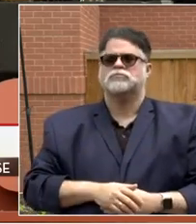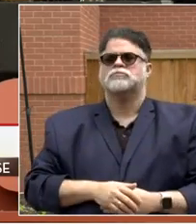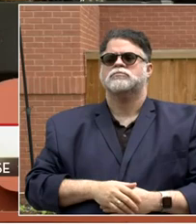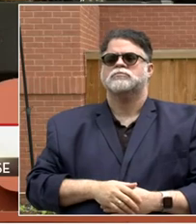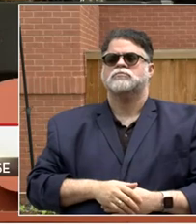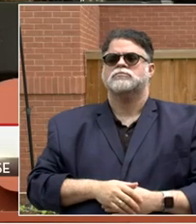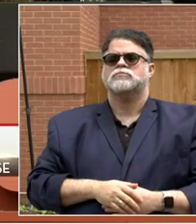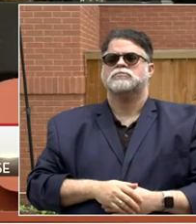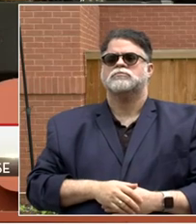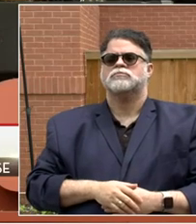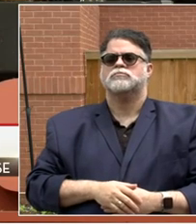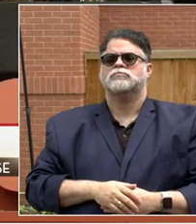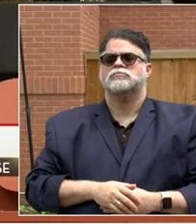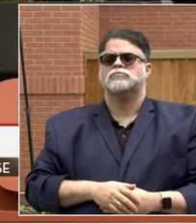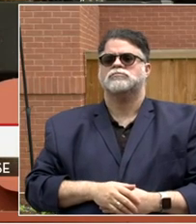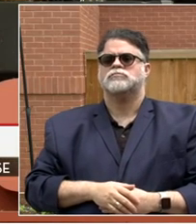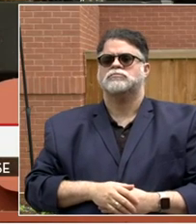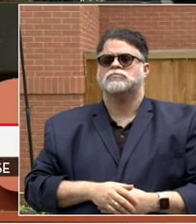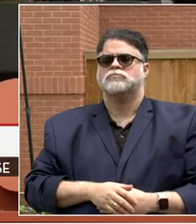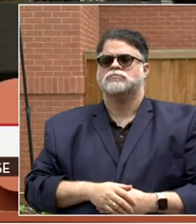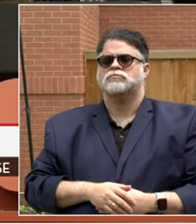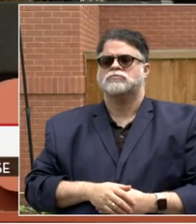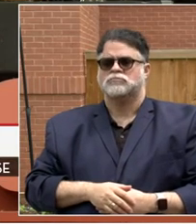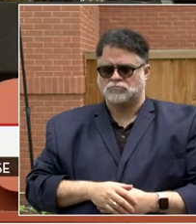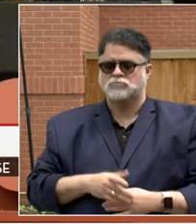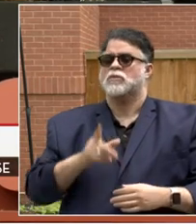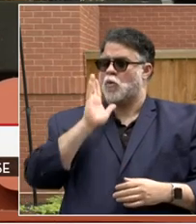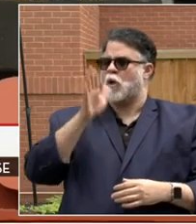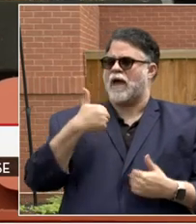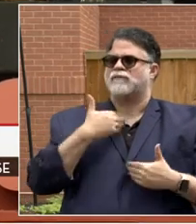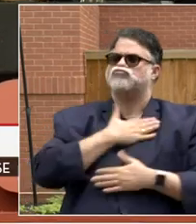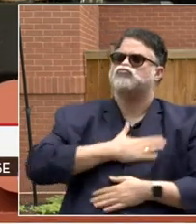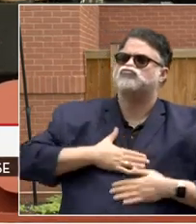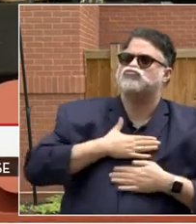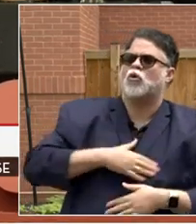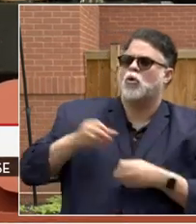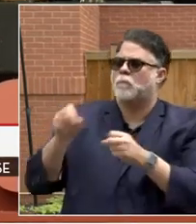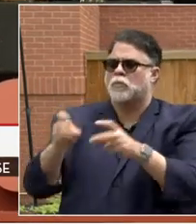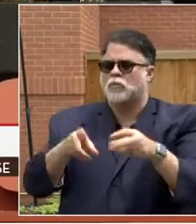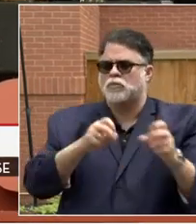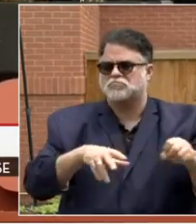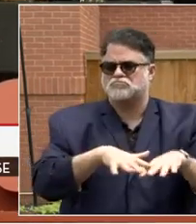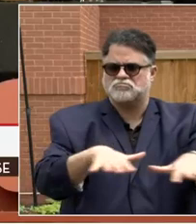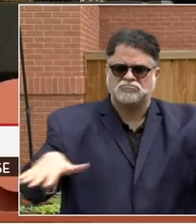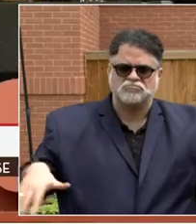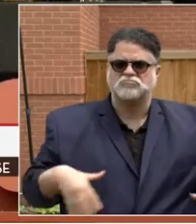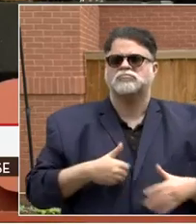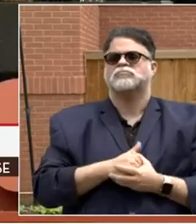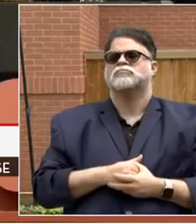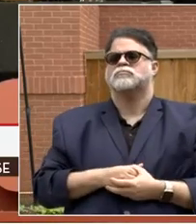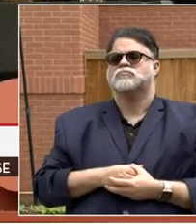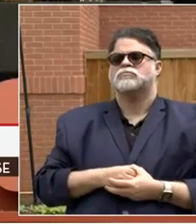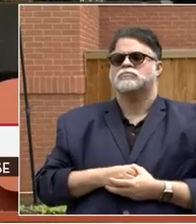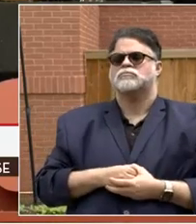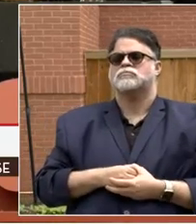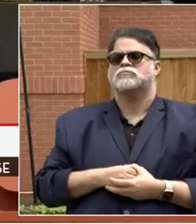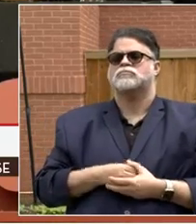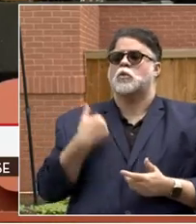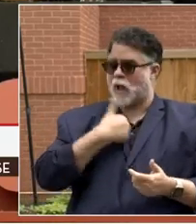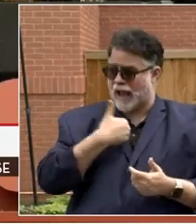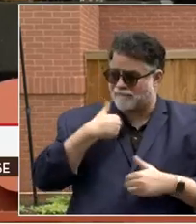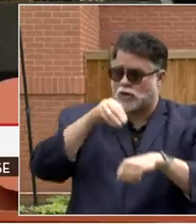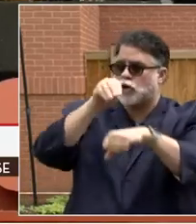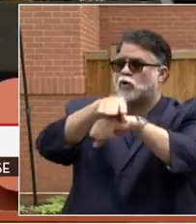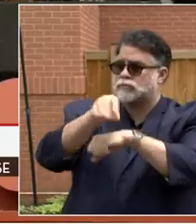the recreation opportunities. But you raise a point. As we know, we have counselors and mental health professionals